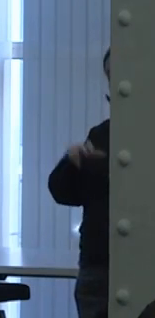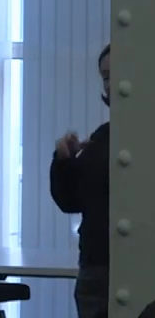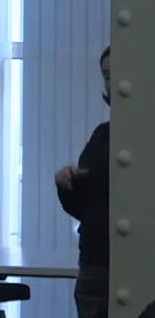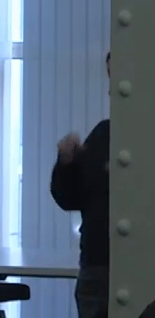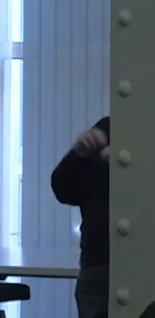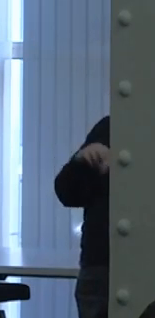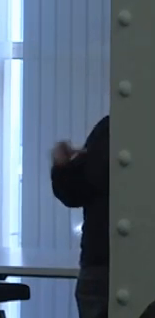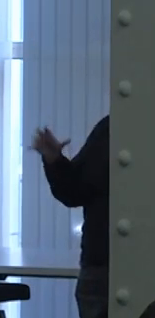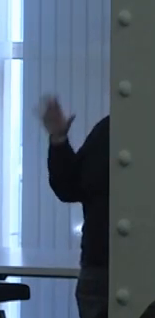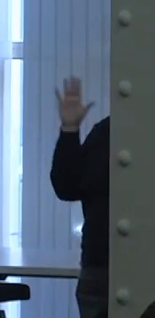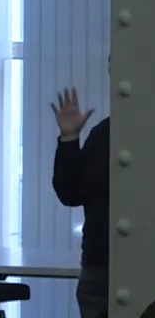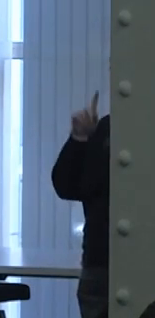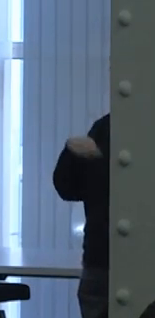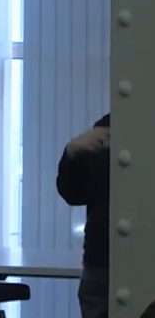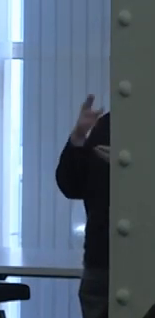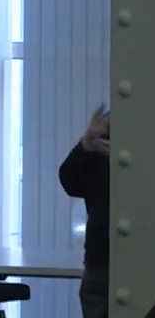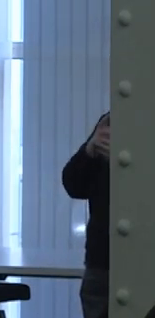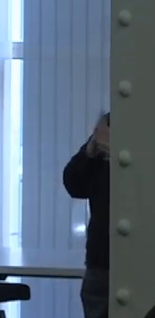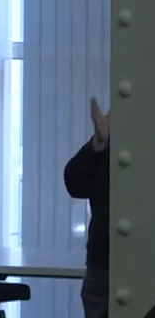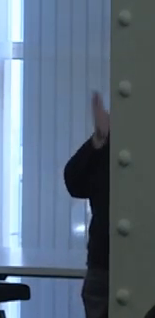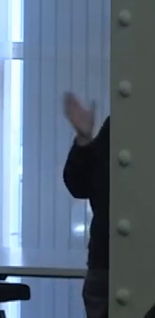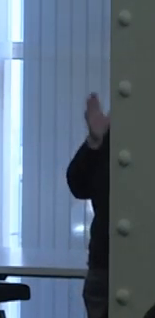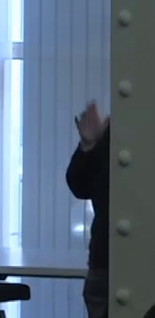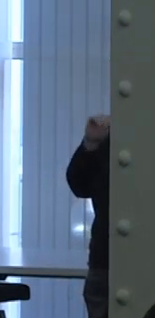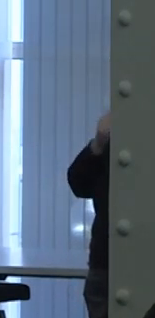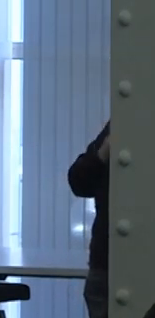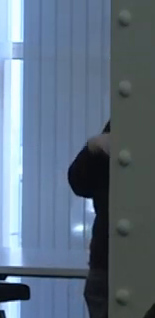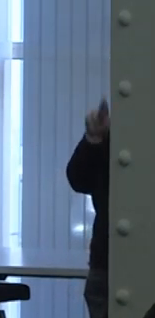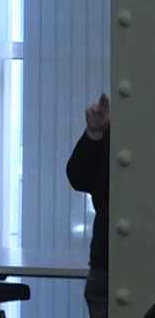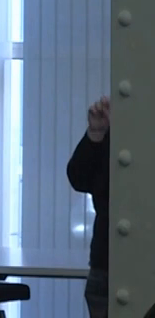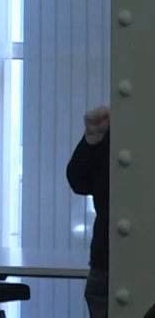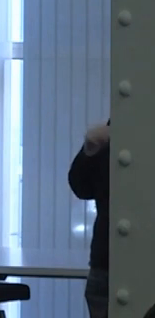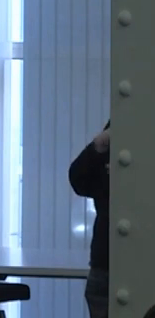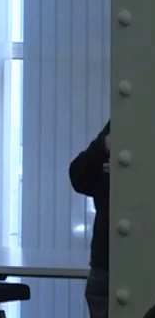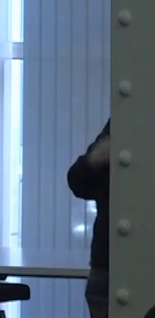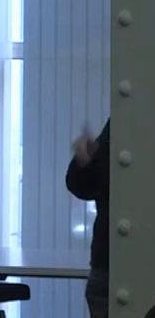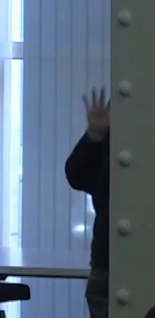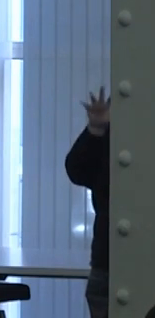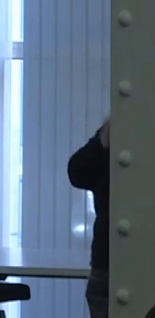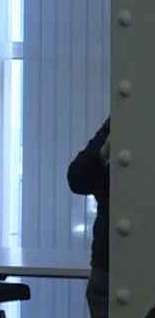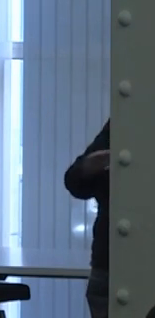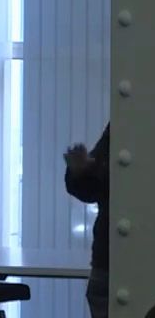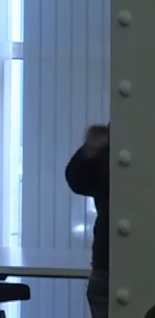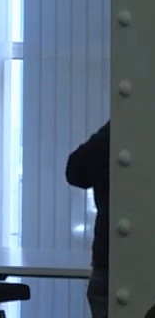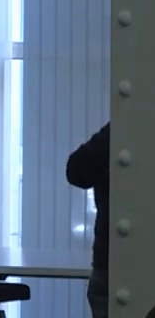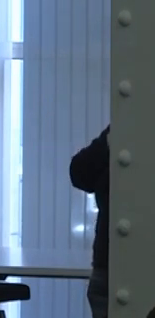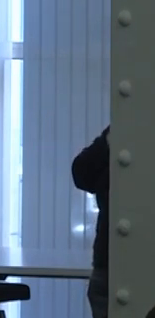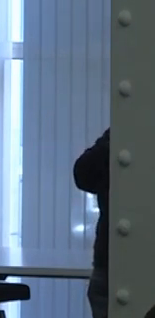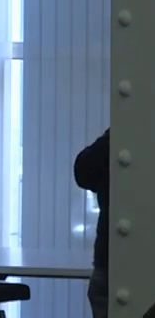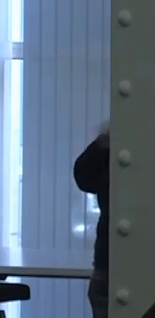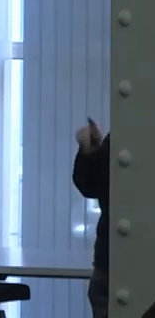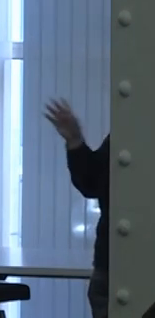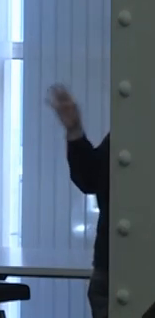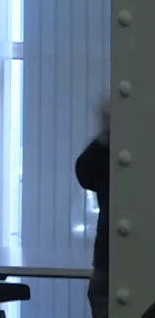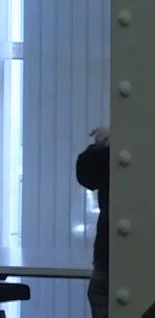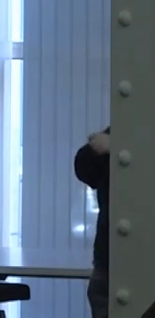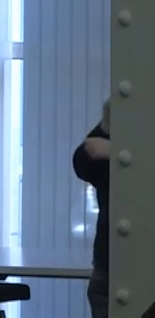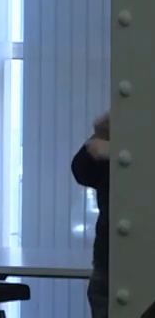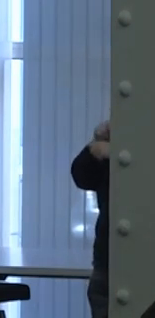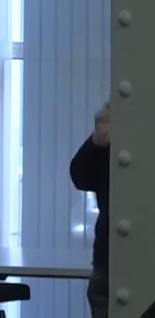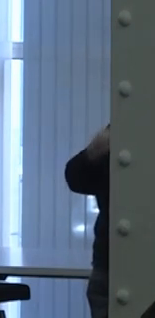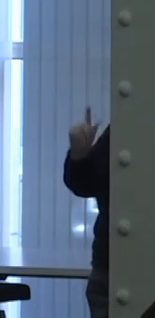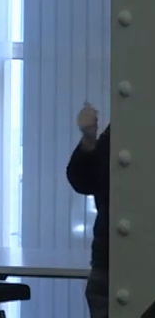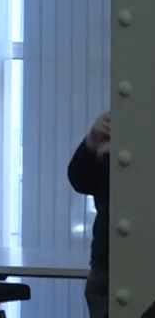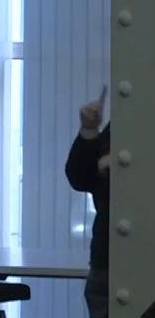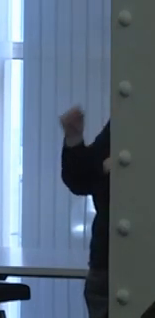hearing about the Rehabilitation Services Administration failing to do its job adequately to ensure the full employment of people with